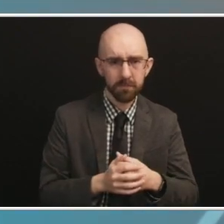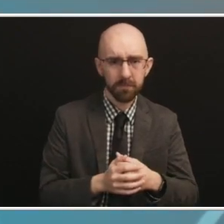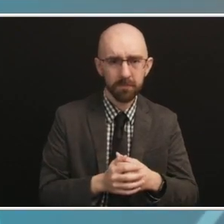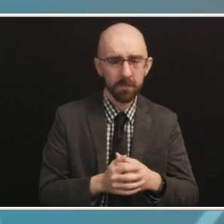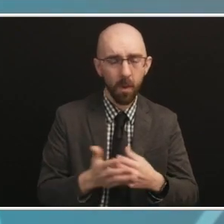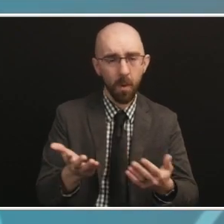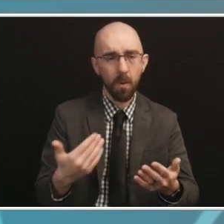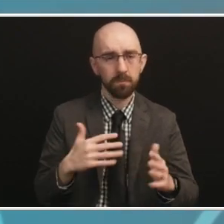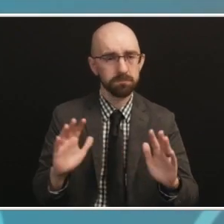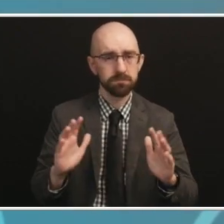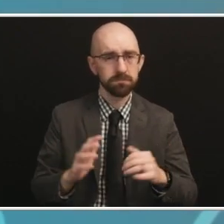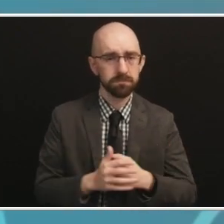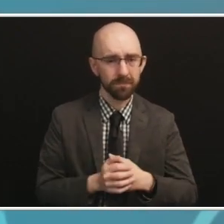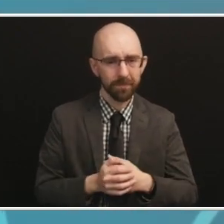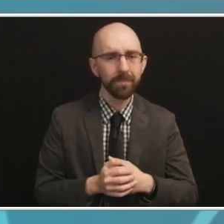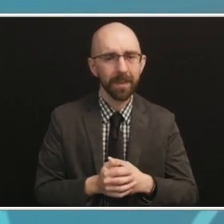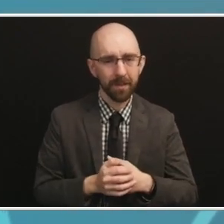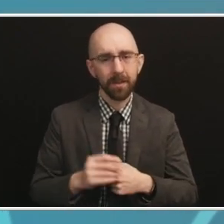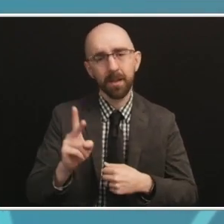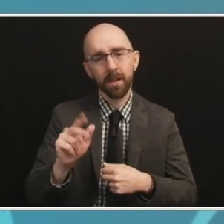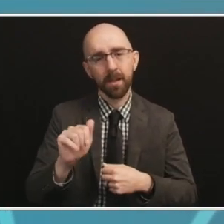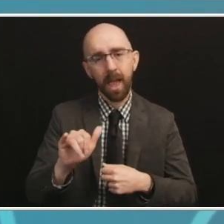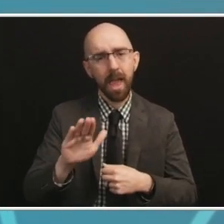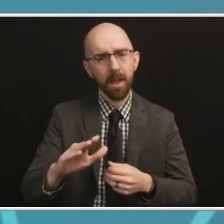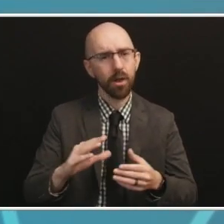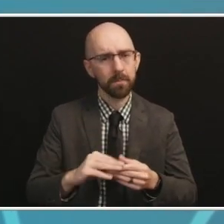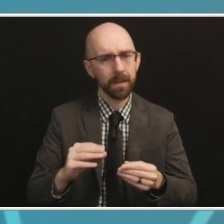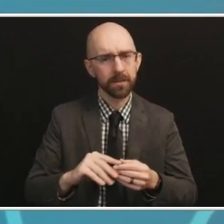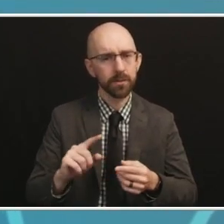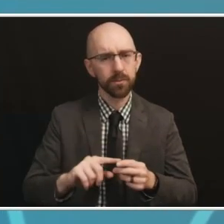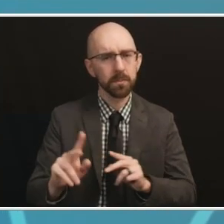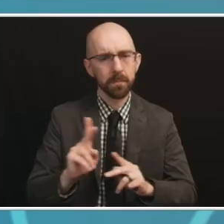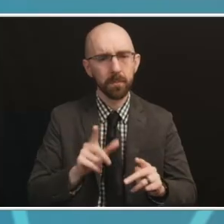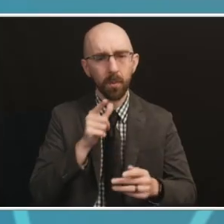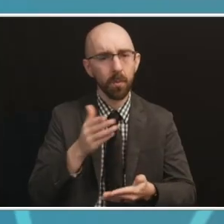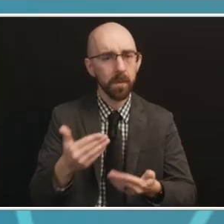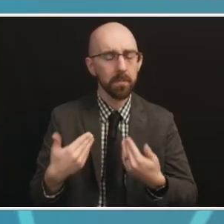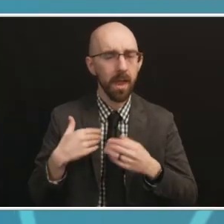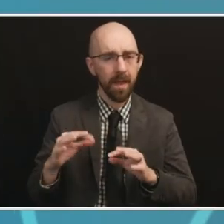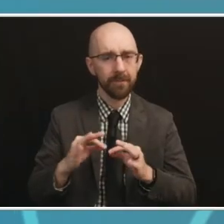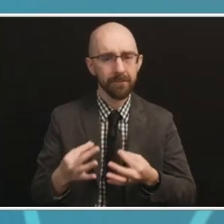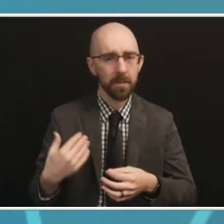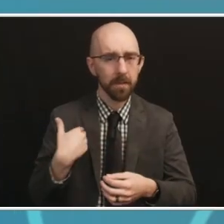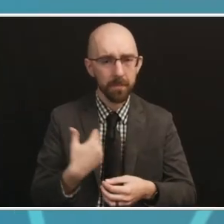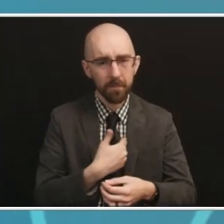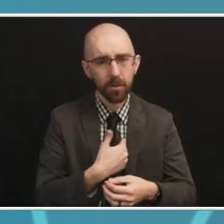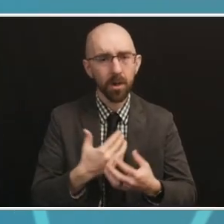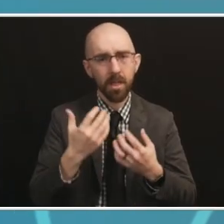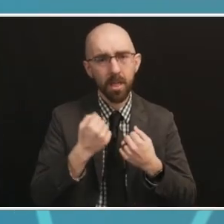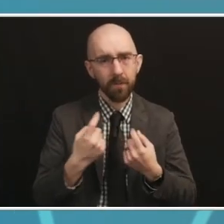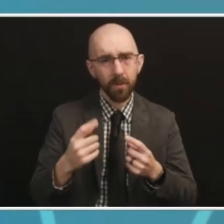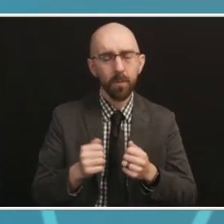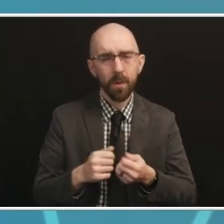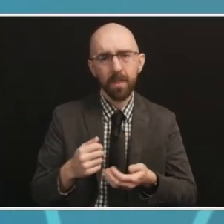No, I'm fine. Kay, what's your message to people who might have a family member or a loved one with epilepsy?